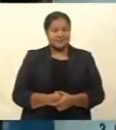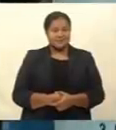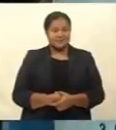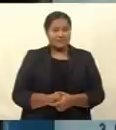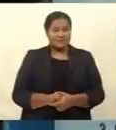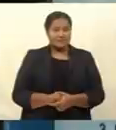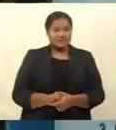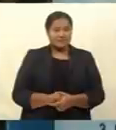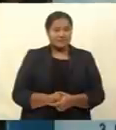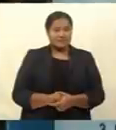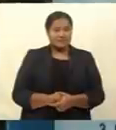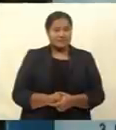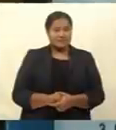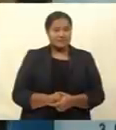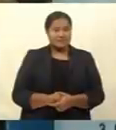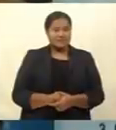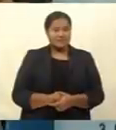calls.